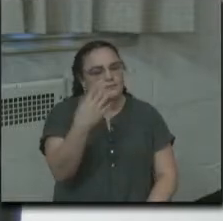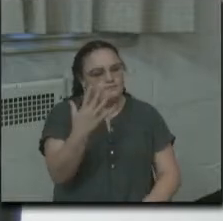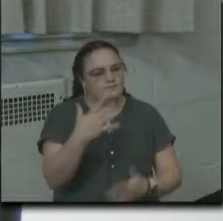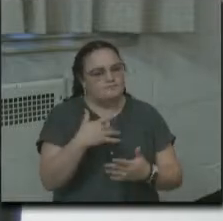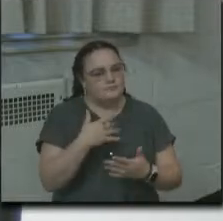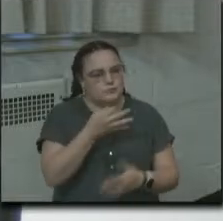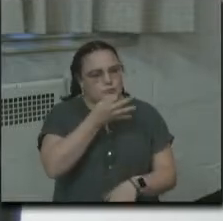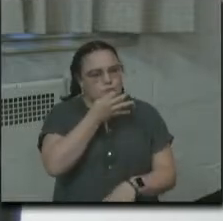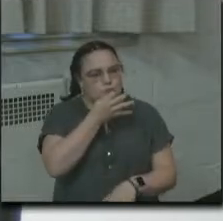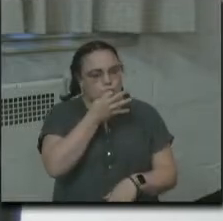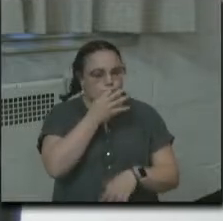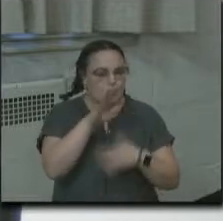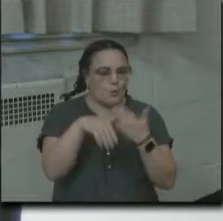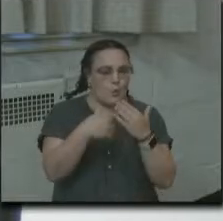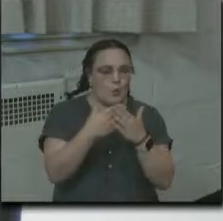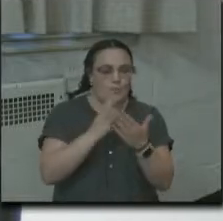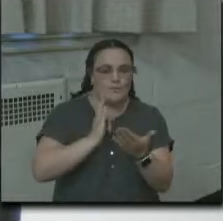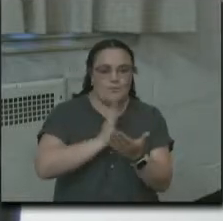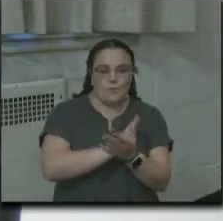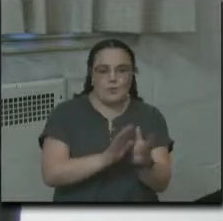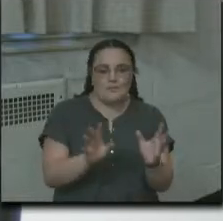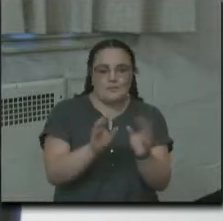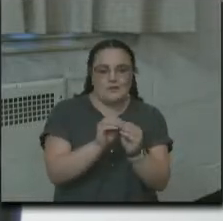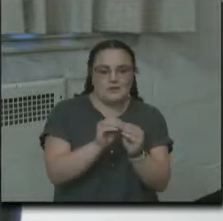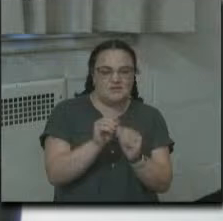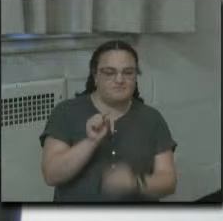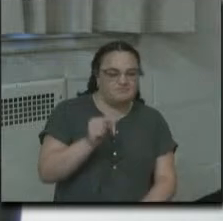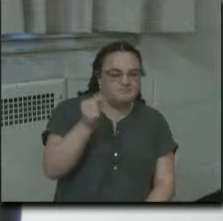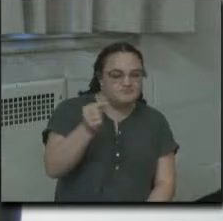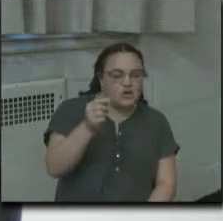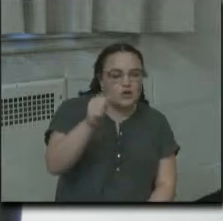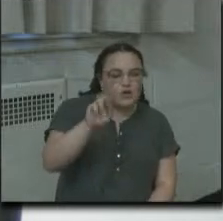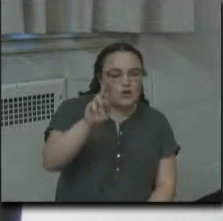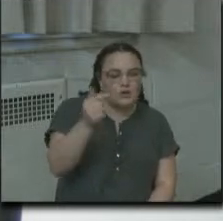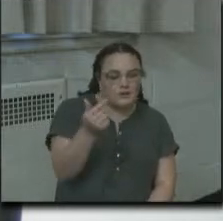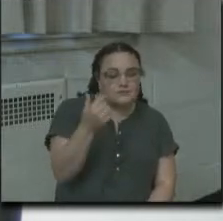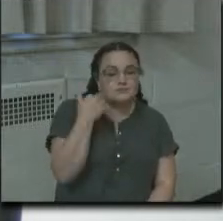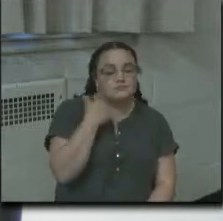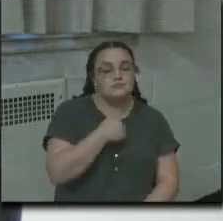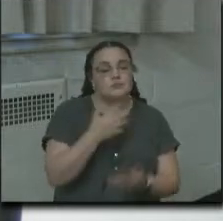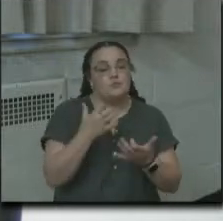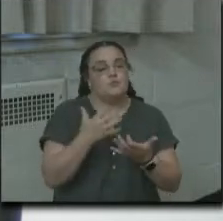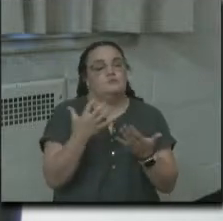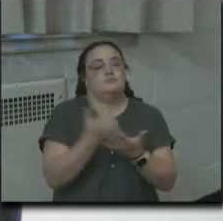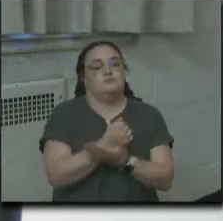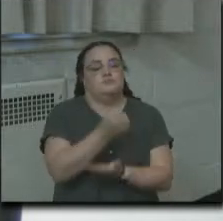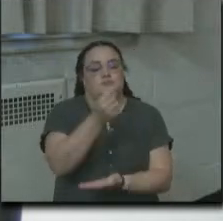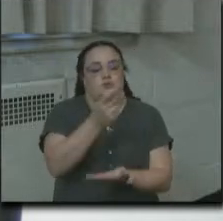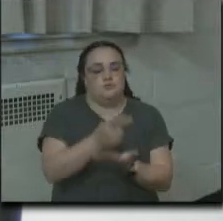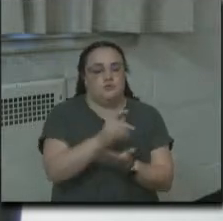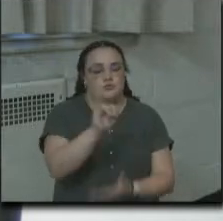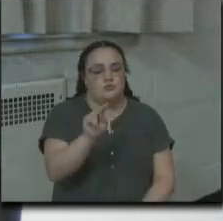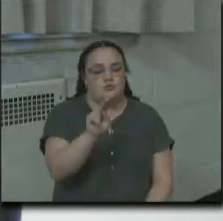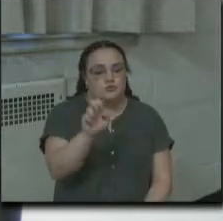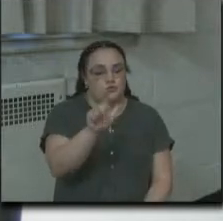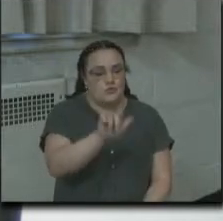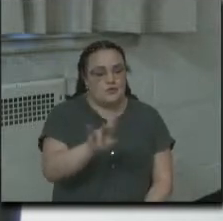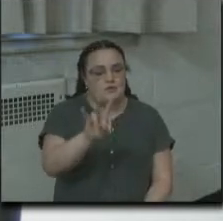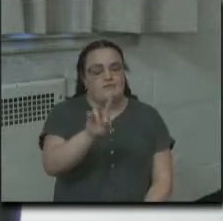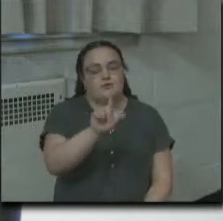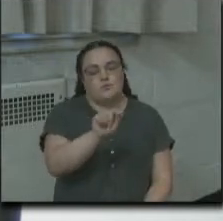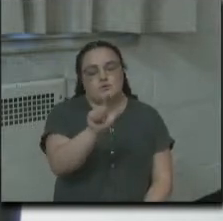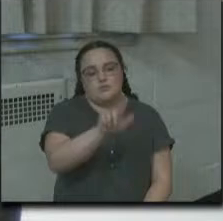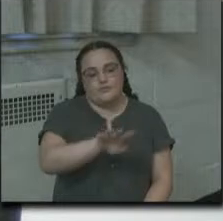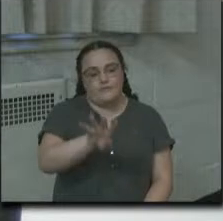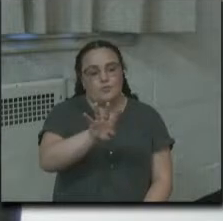board meetings in August. The motion is to approve the June 27, 2024 Prince George's